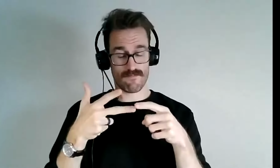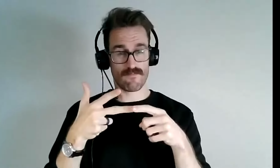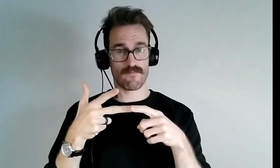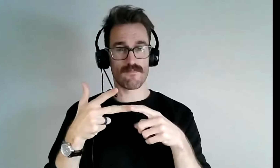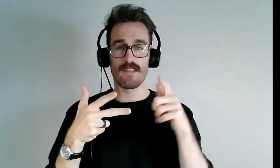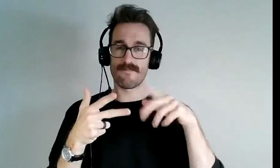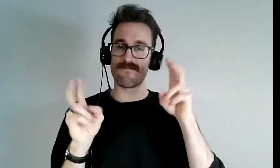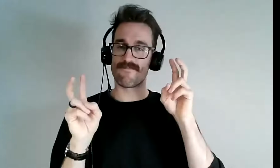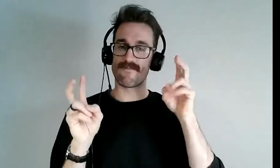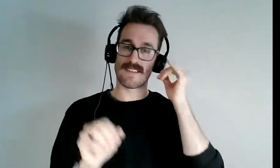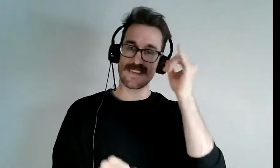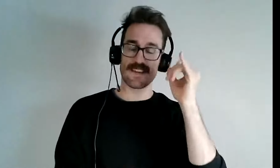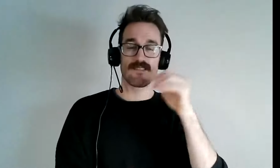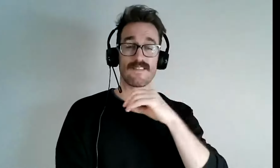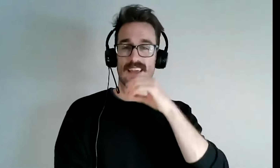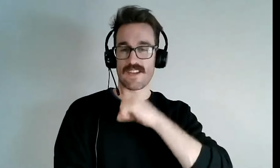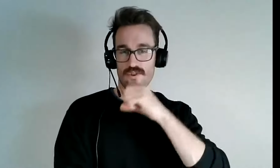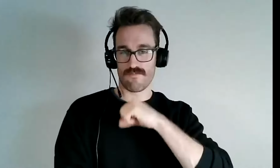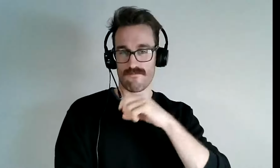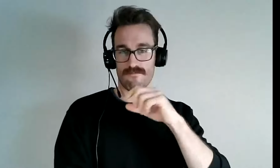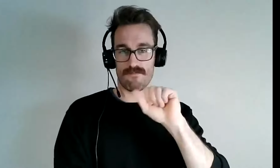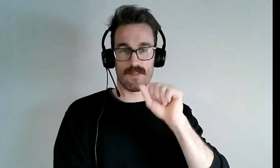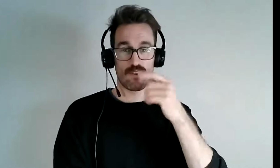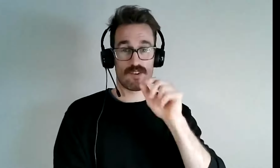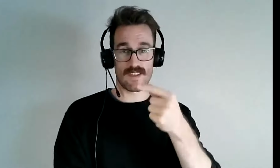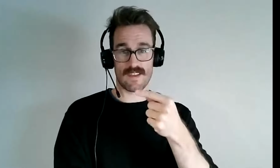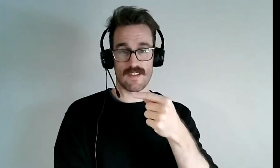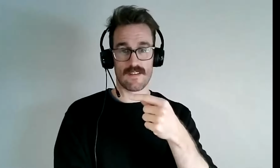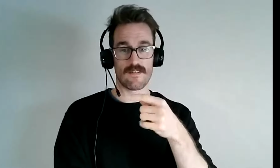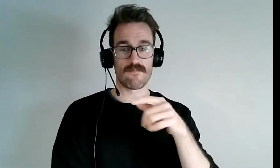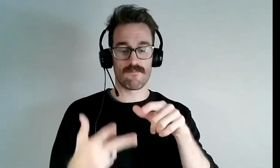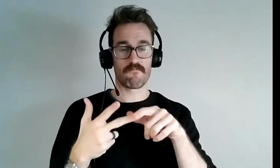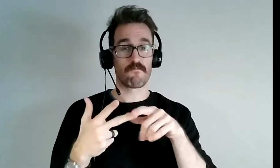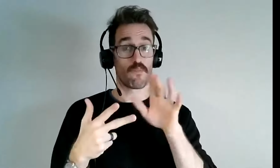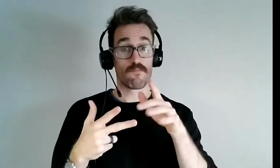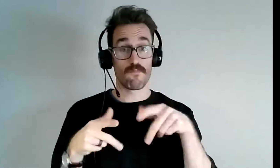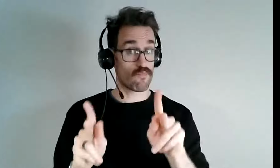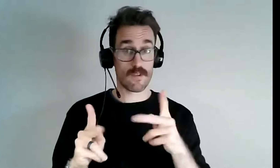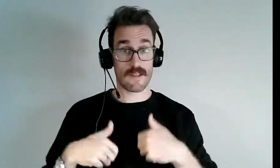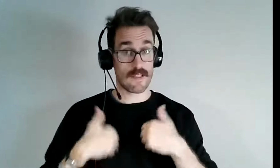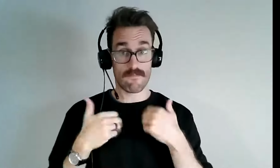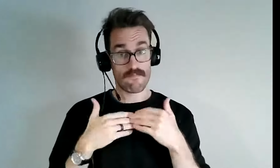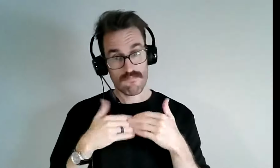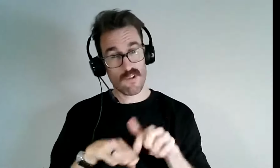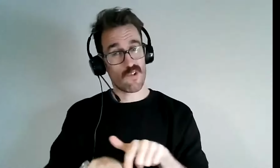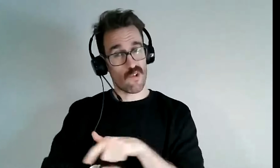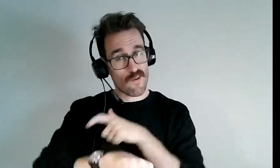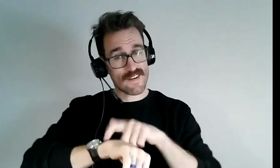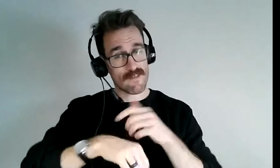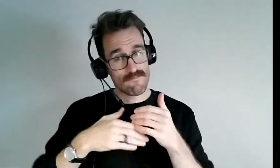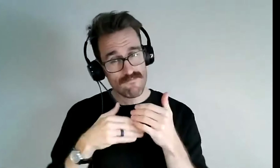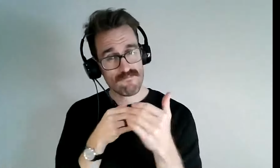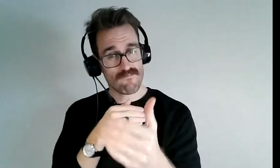notion of aging and having the positive aging opportunity to have a longer lifespan. So global